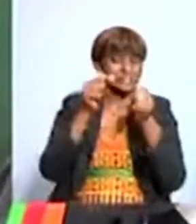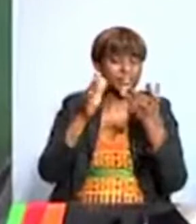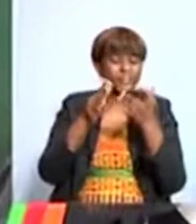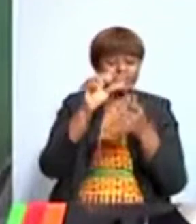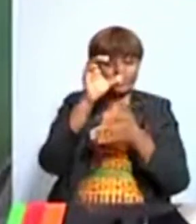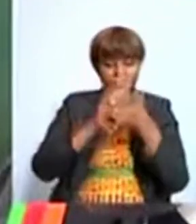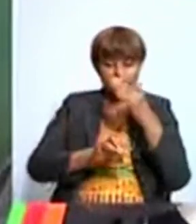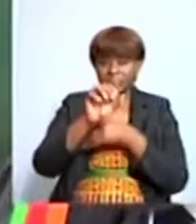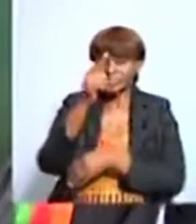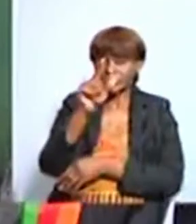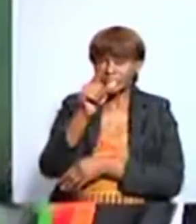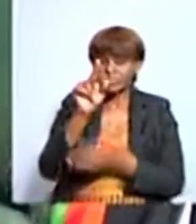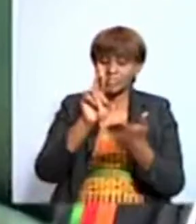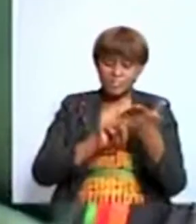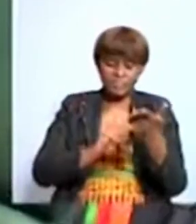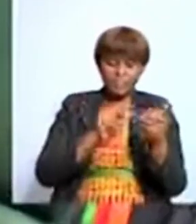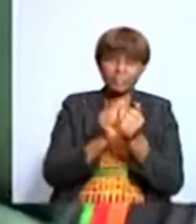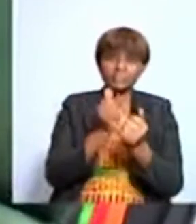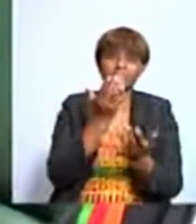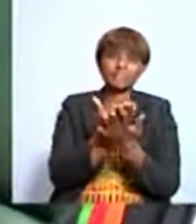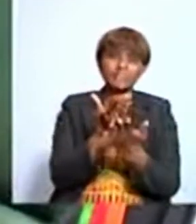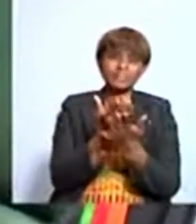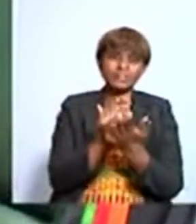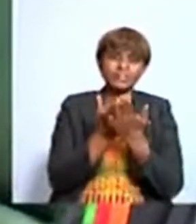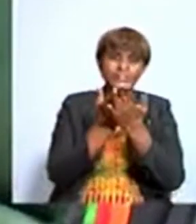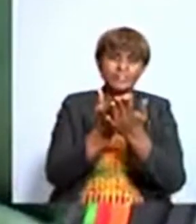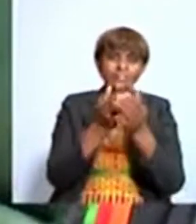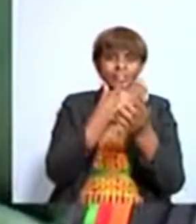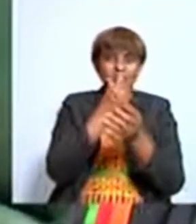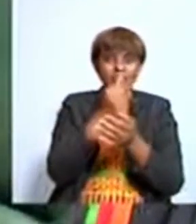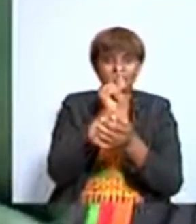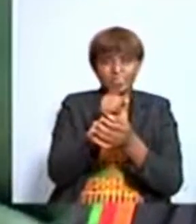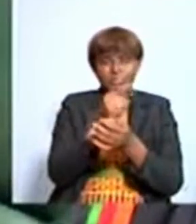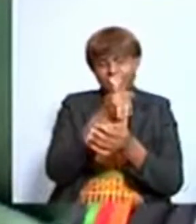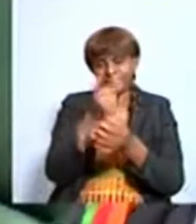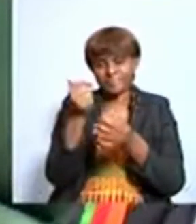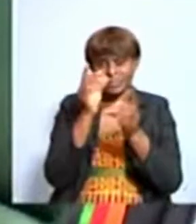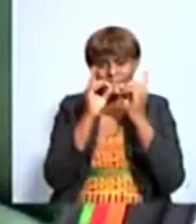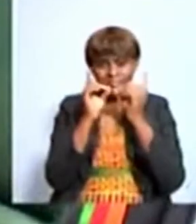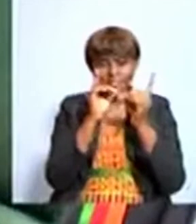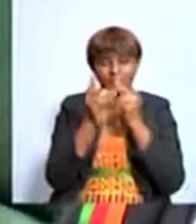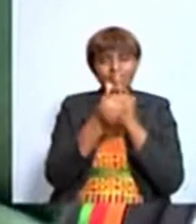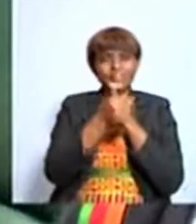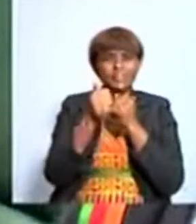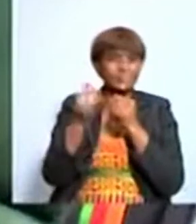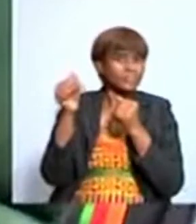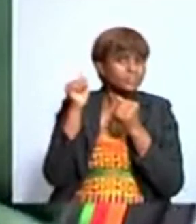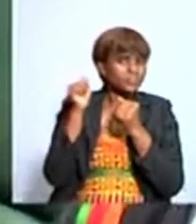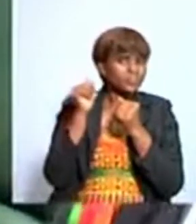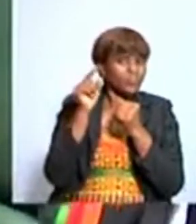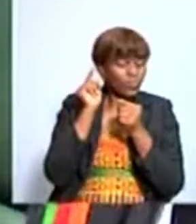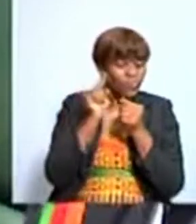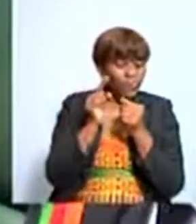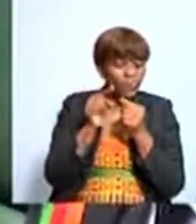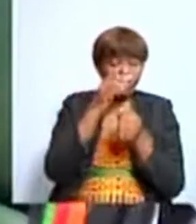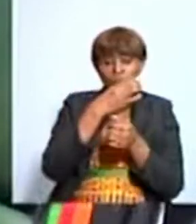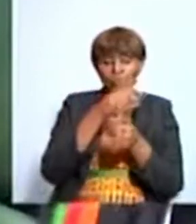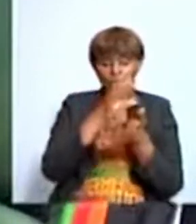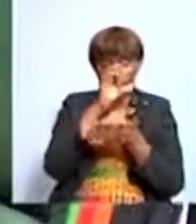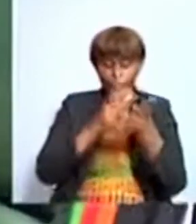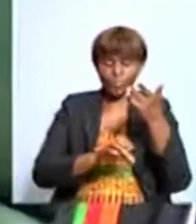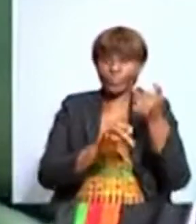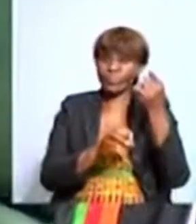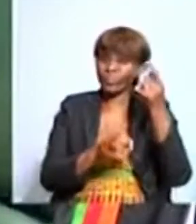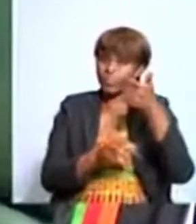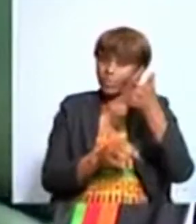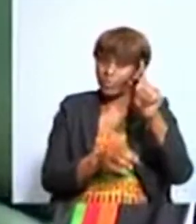Clause 21, report and recommendations of the commission. Any debate? Any objection? Clause 21 is agreed